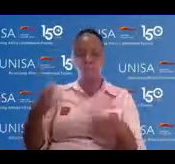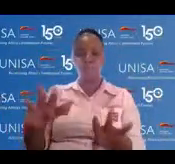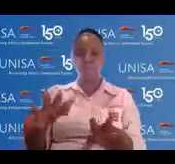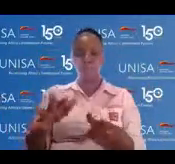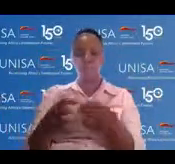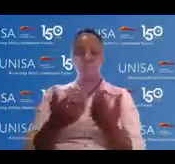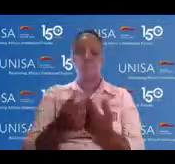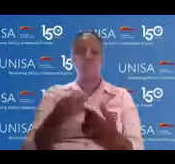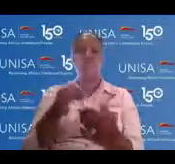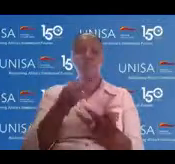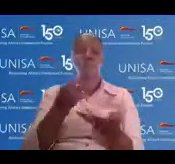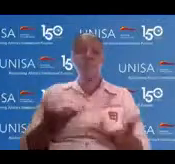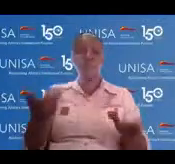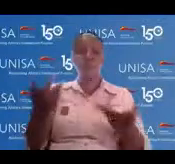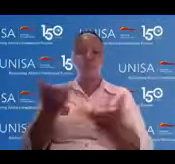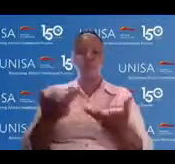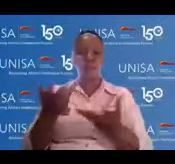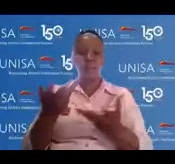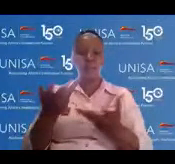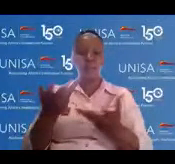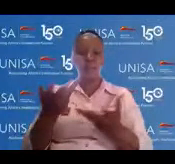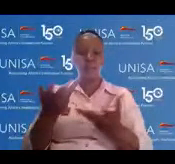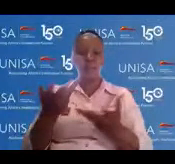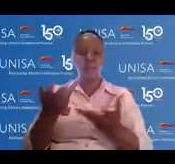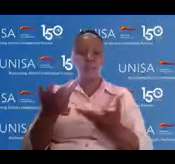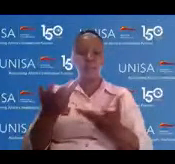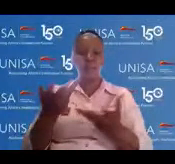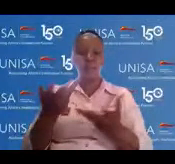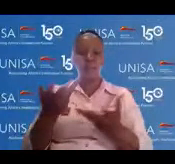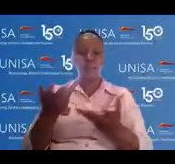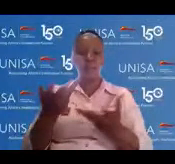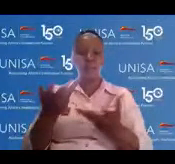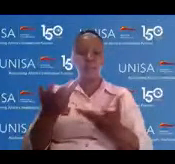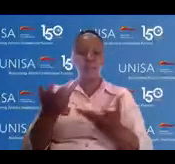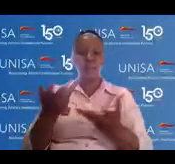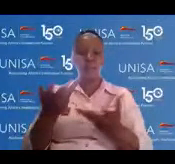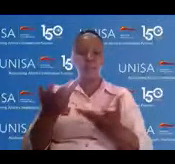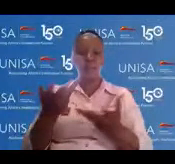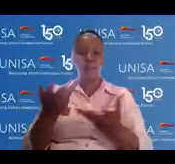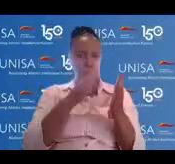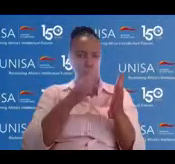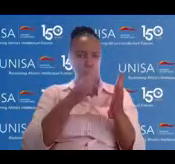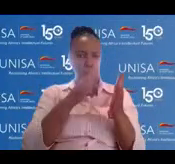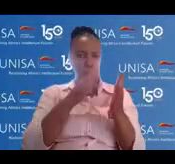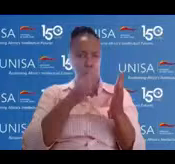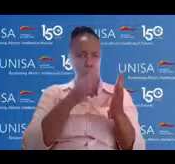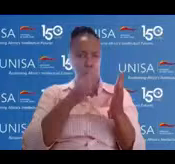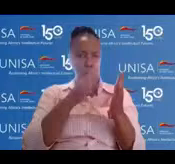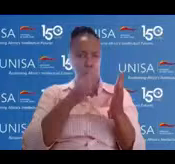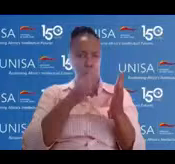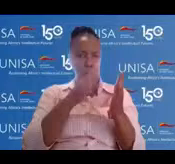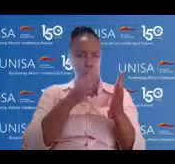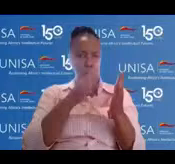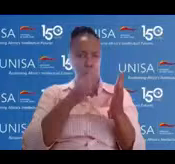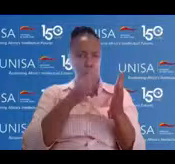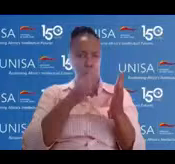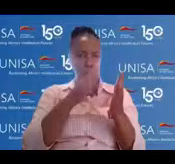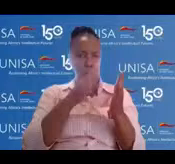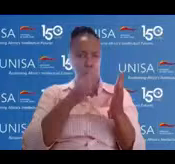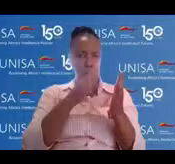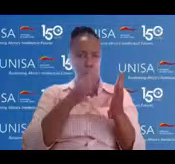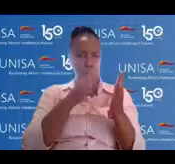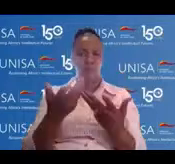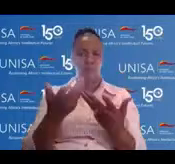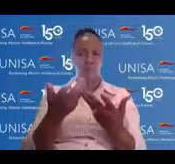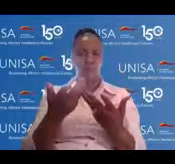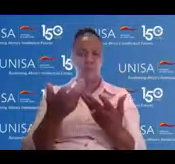you might realize, wait, I've actually uploaded the wrong document. Maybe it was a tutorial letter or something that had the same module code